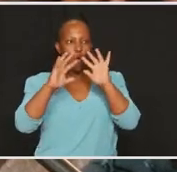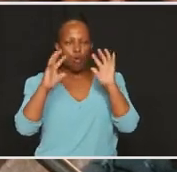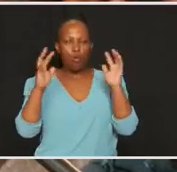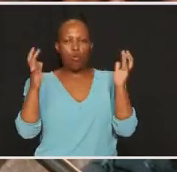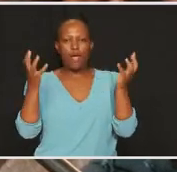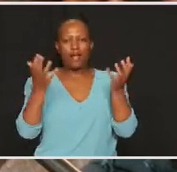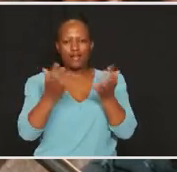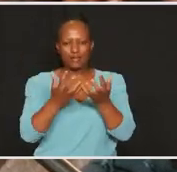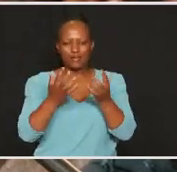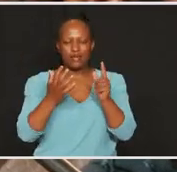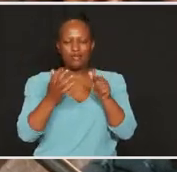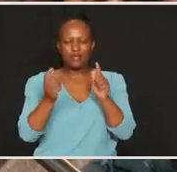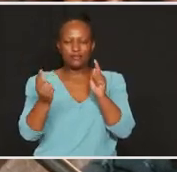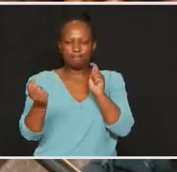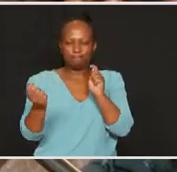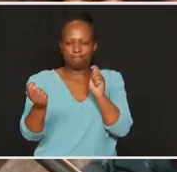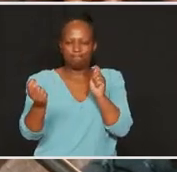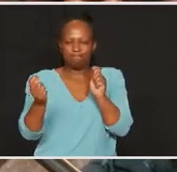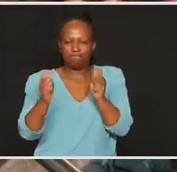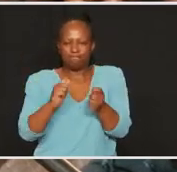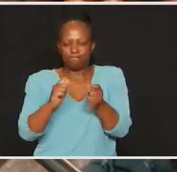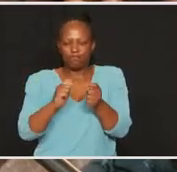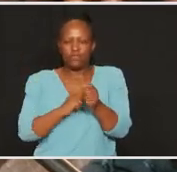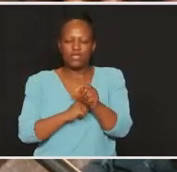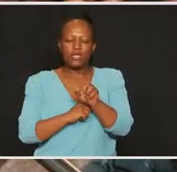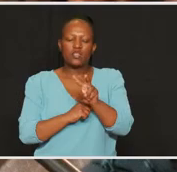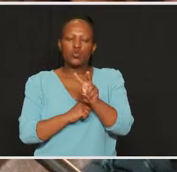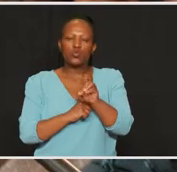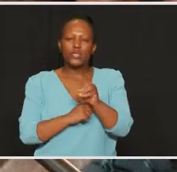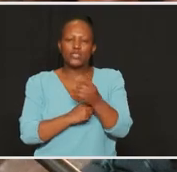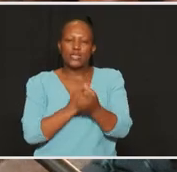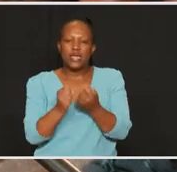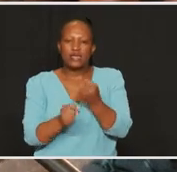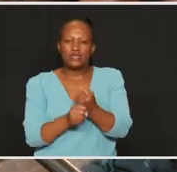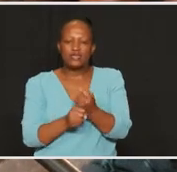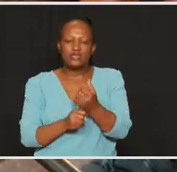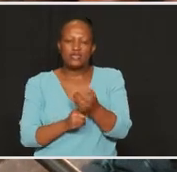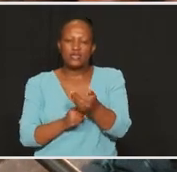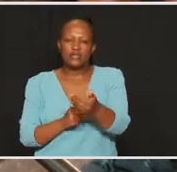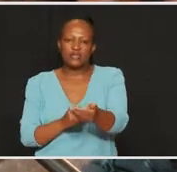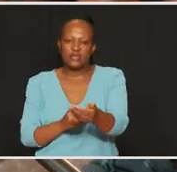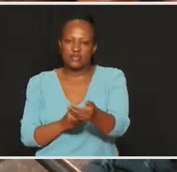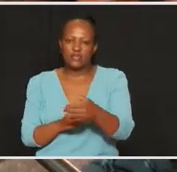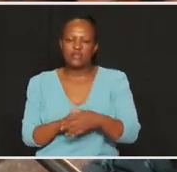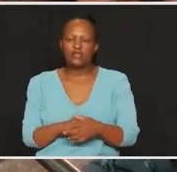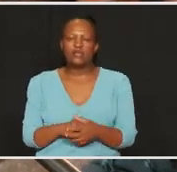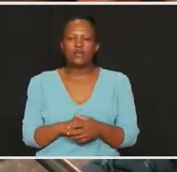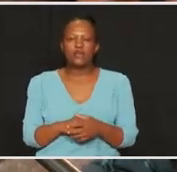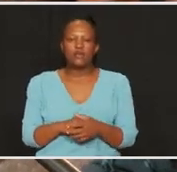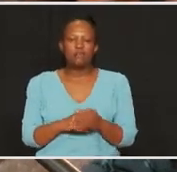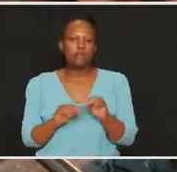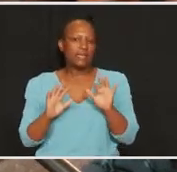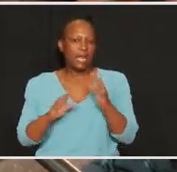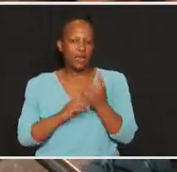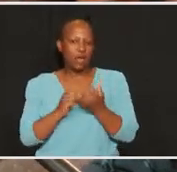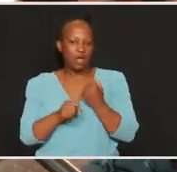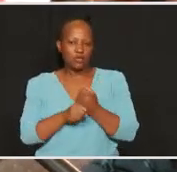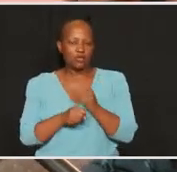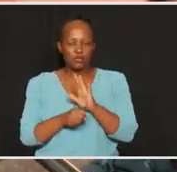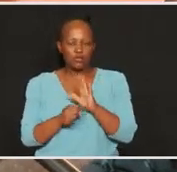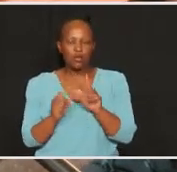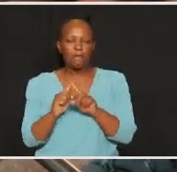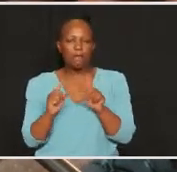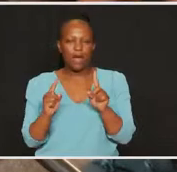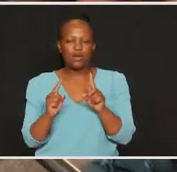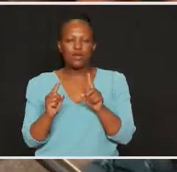needs radical transformation within the next two decades in other words instead of a shelf life of more than a decade the dealer bill is already